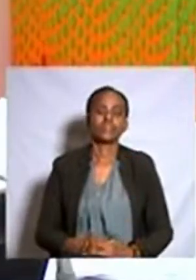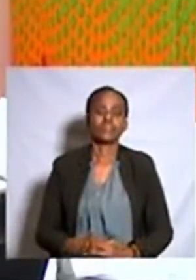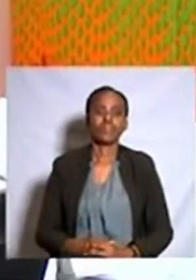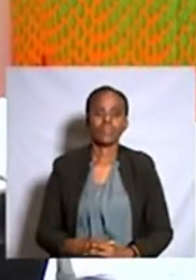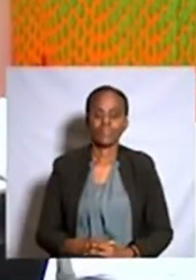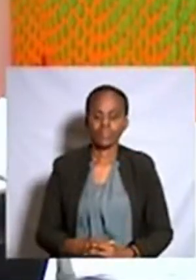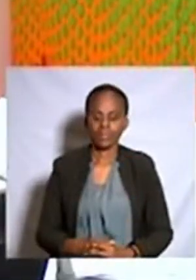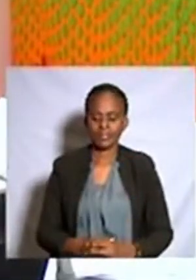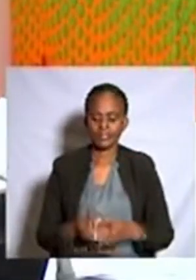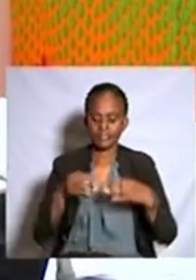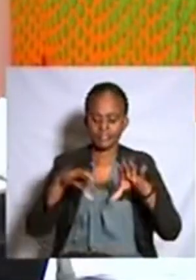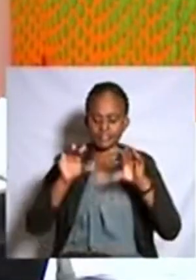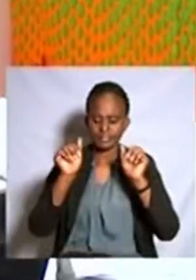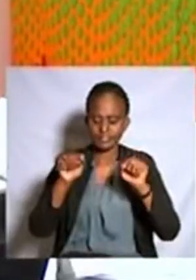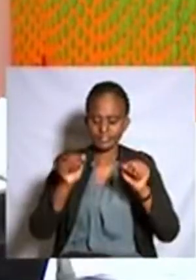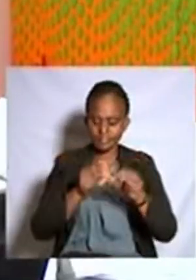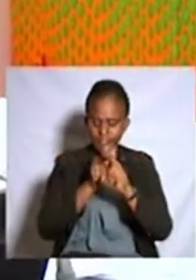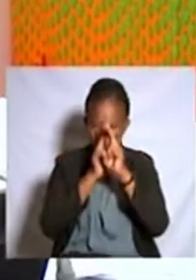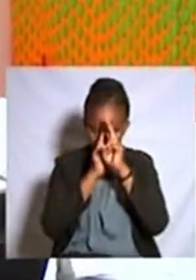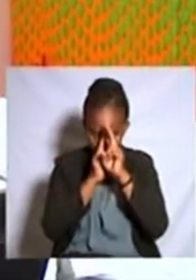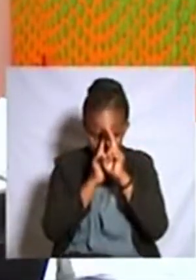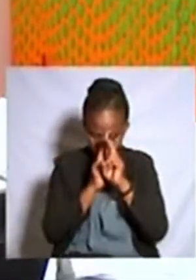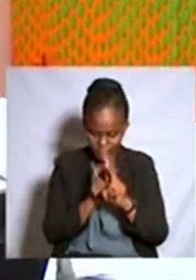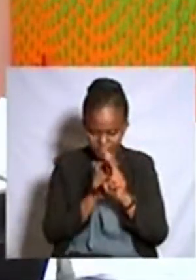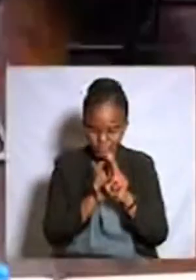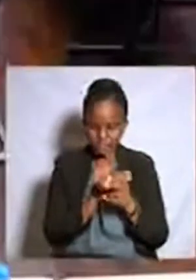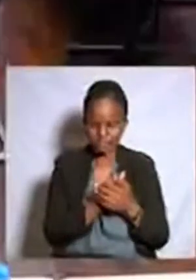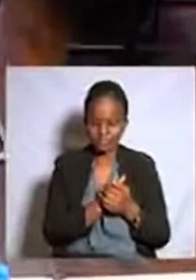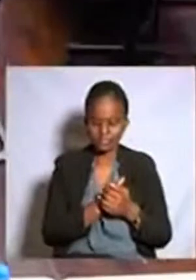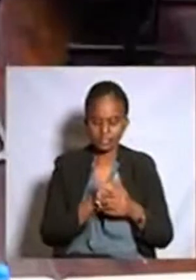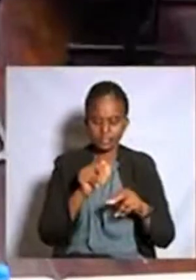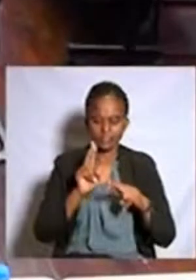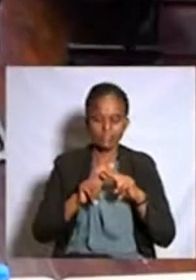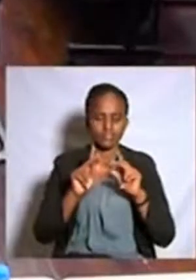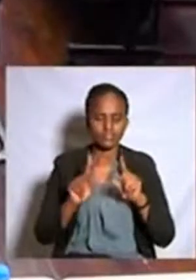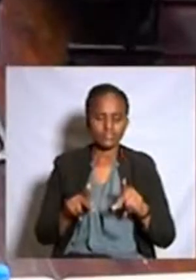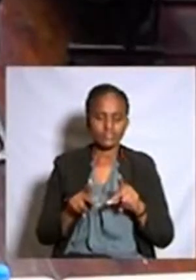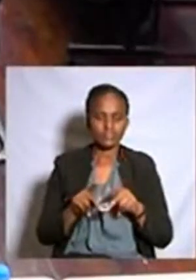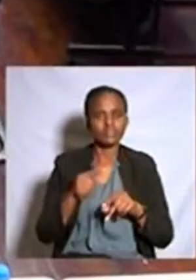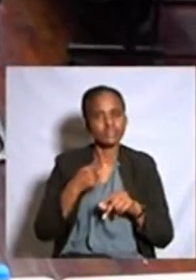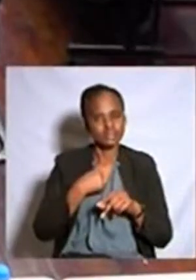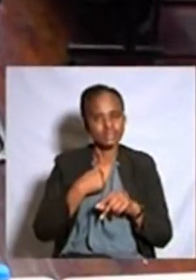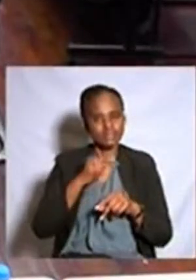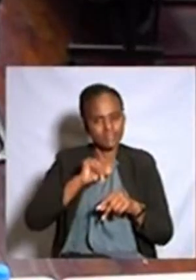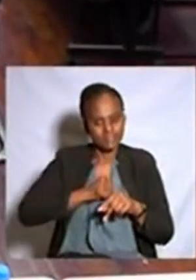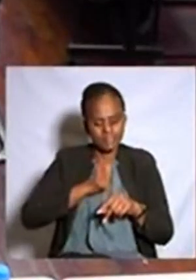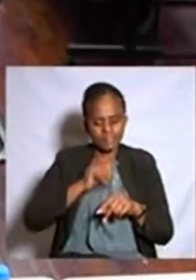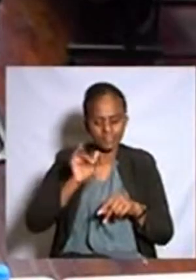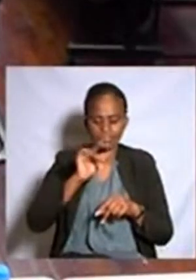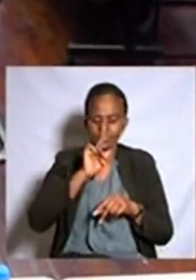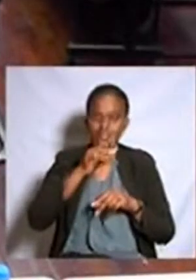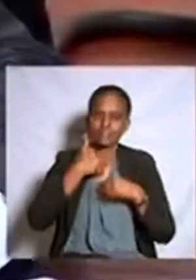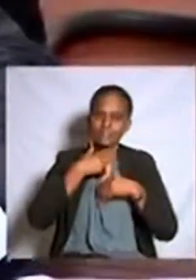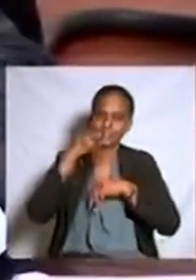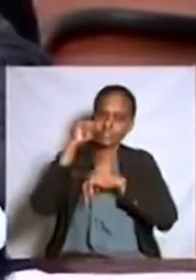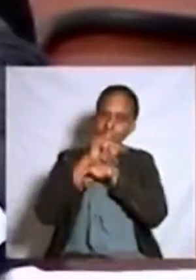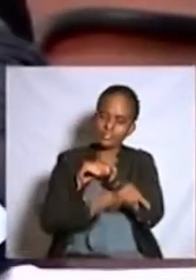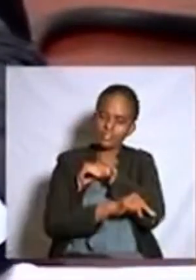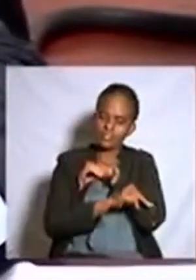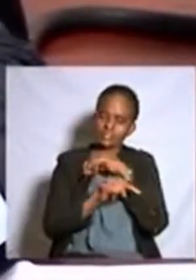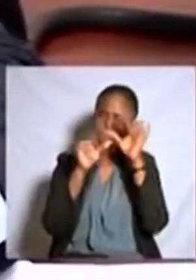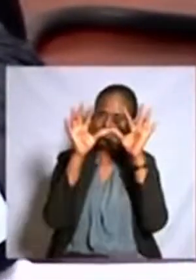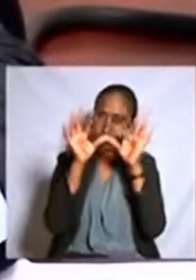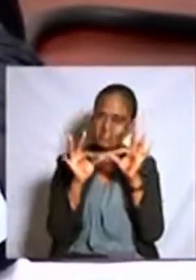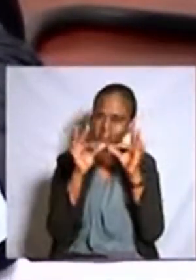Yes, may I proceed, Honorable Kampiongo? Chair, just on that one, I've taken, you have really given a detailed